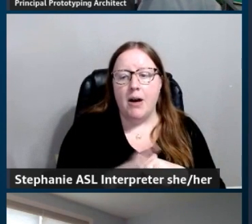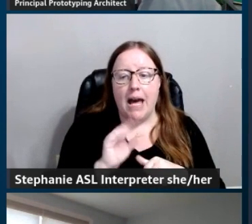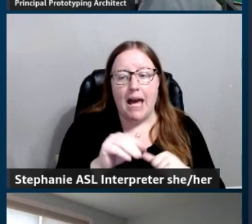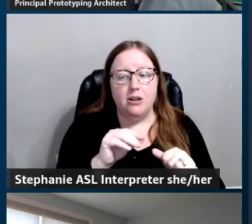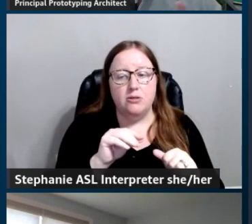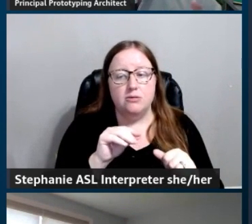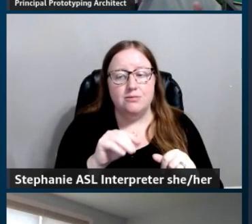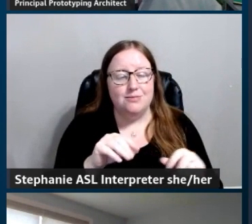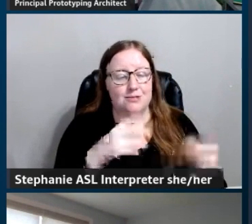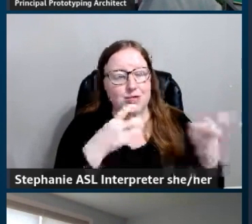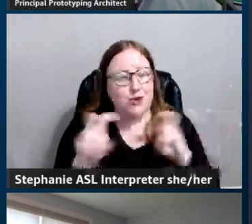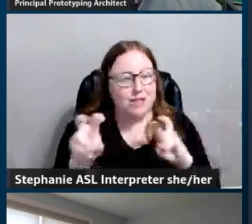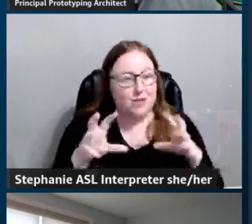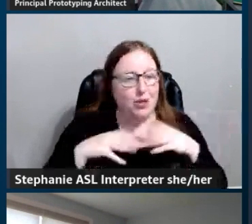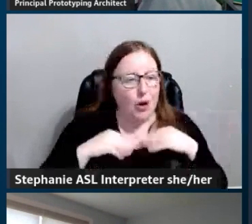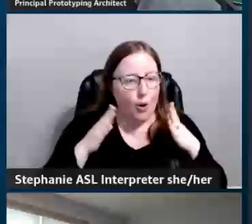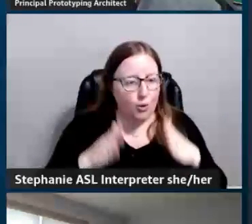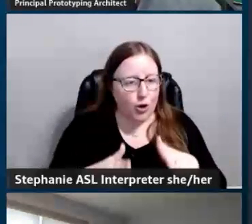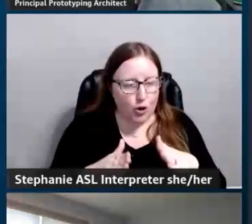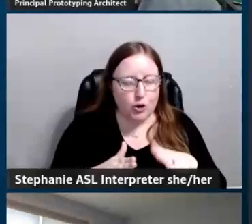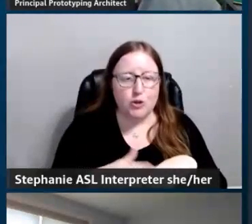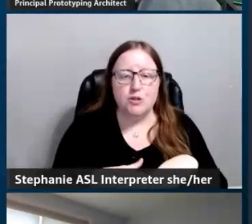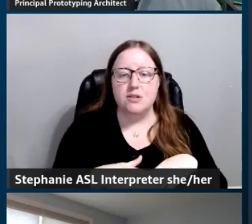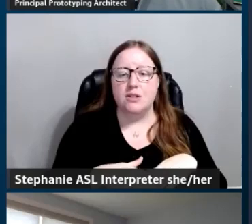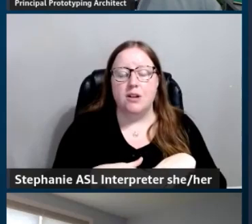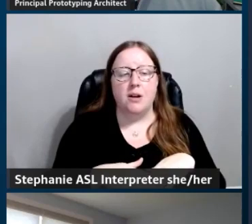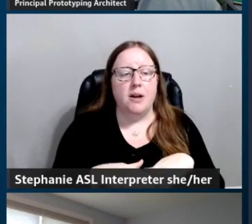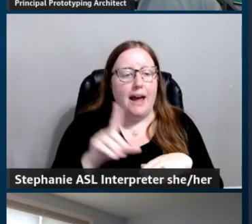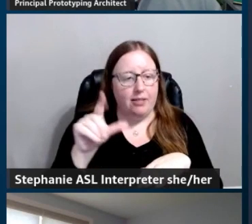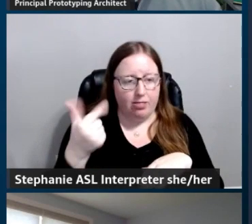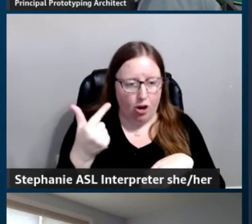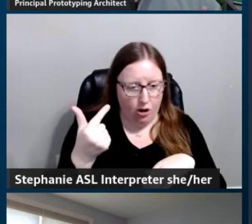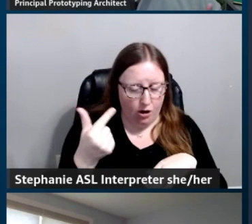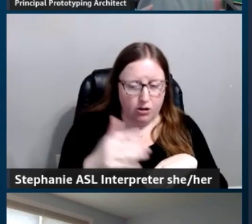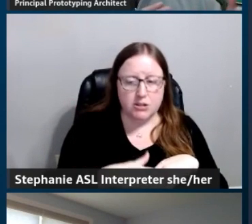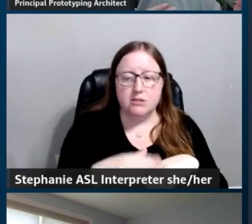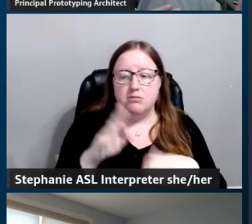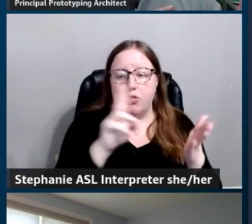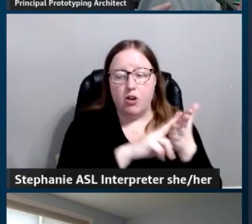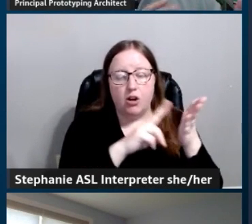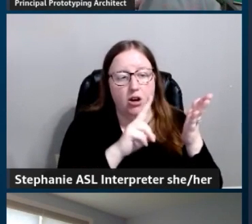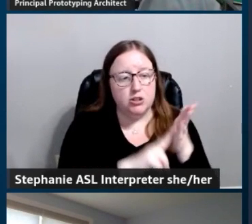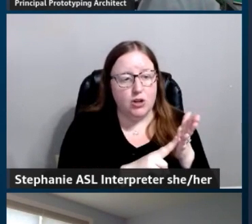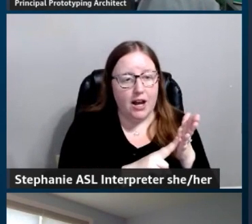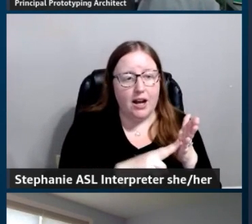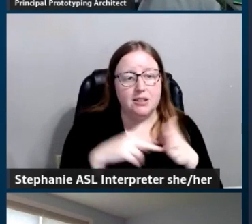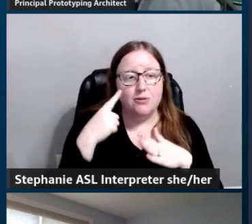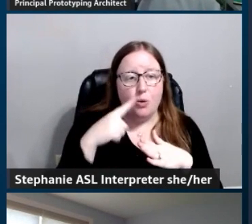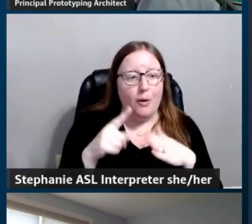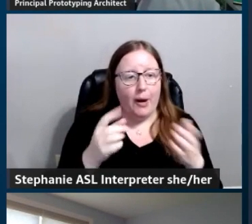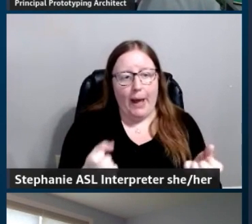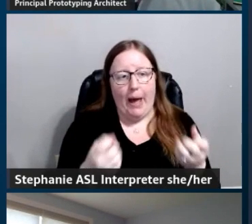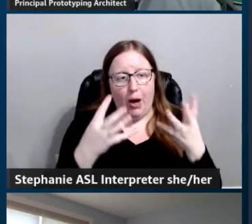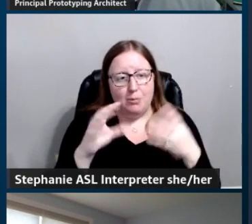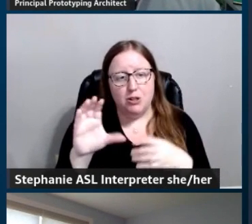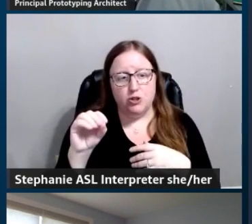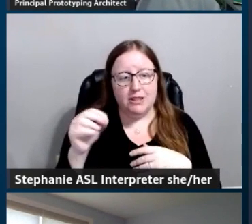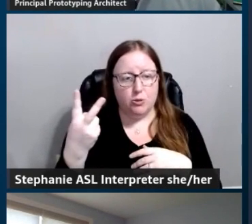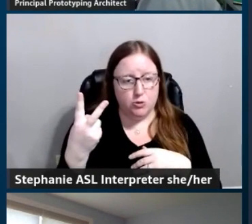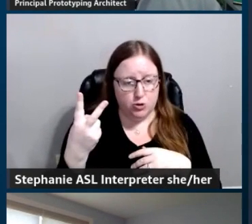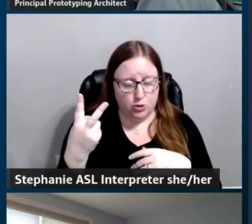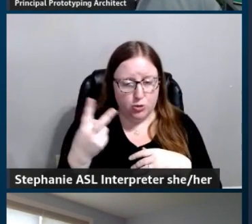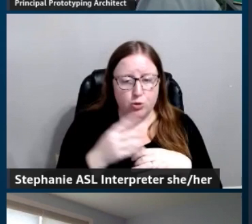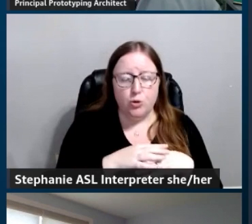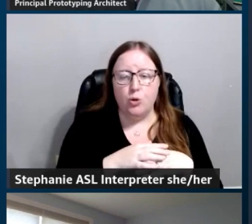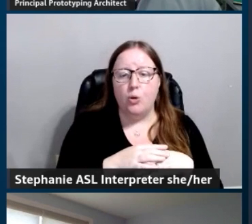of ownership is fully immutable and logged. The contract of how much CO2 I've